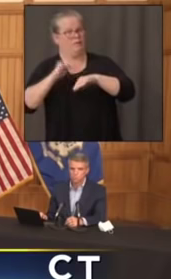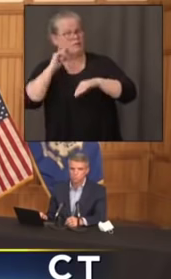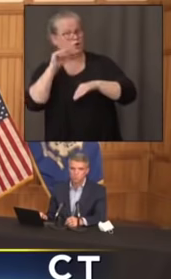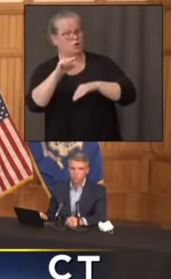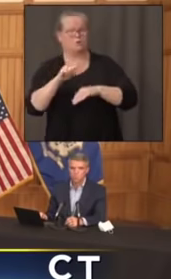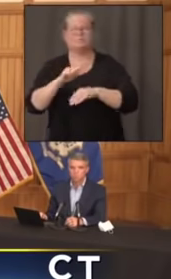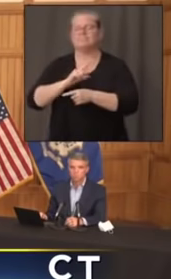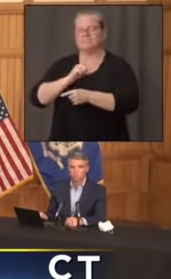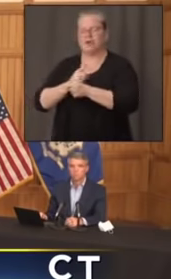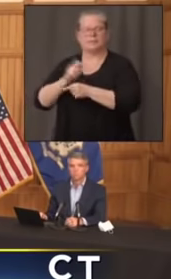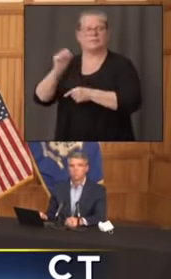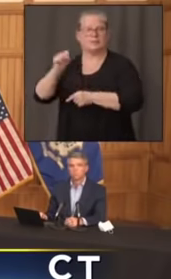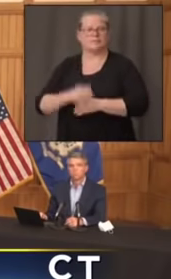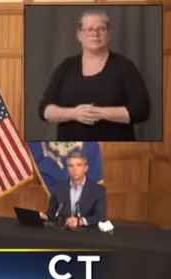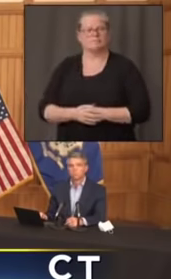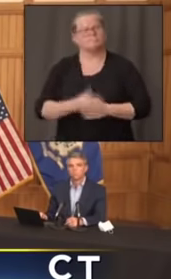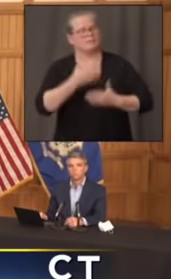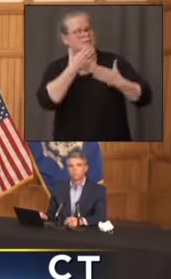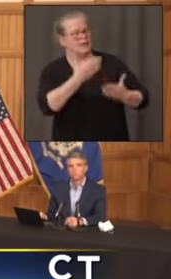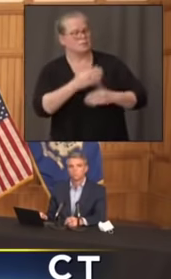Connecticut Public Media.